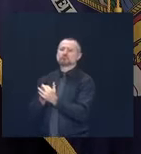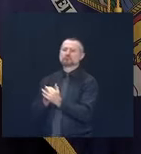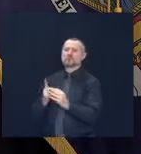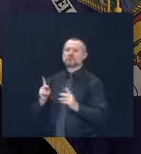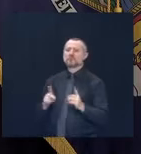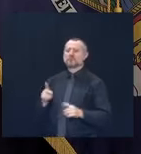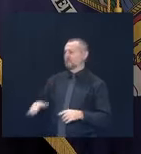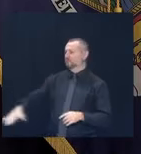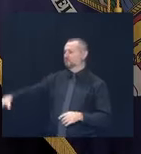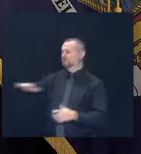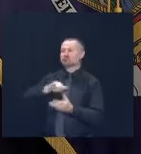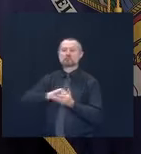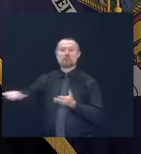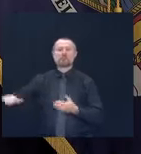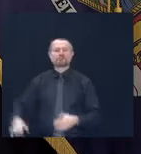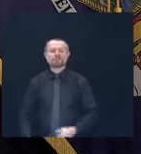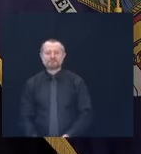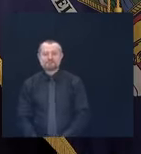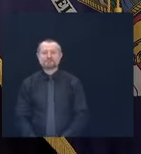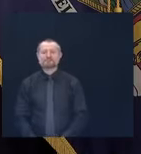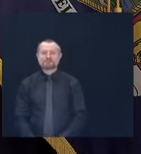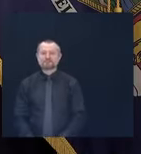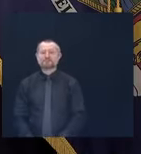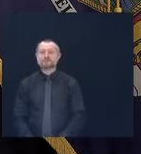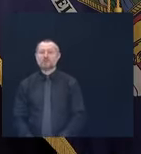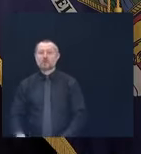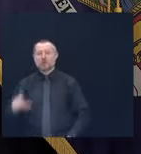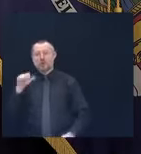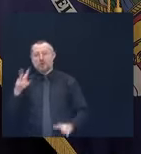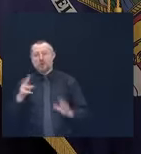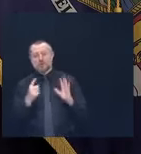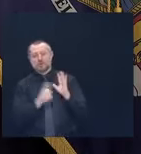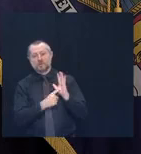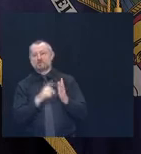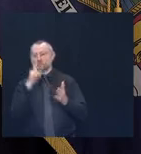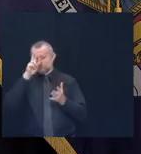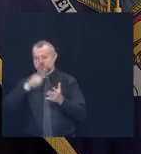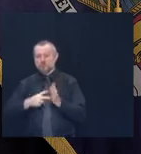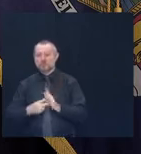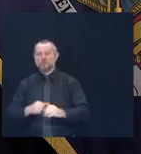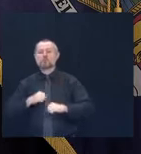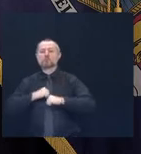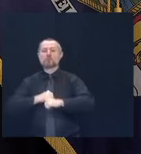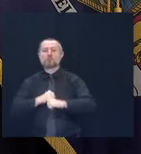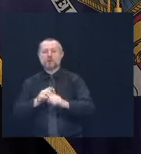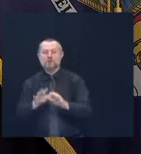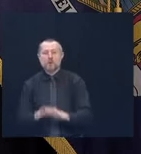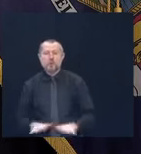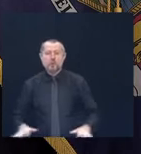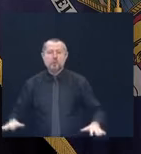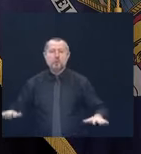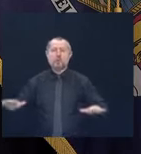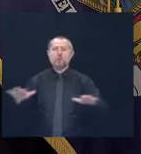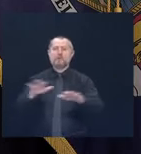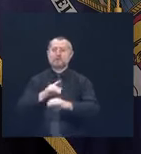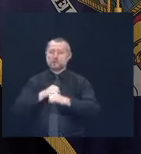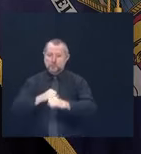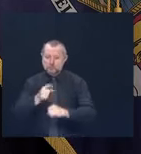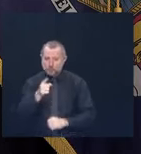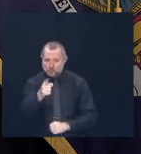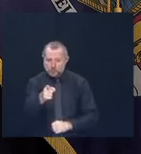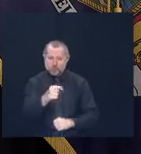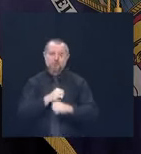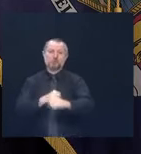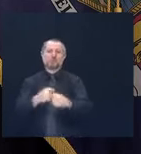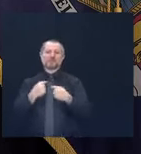York. The law protects everybody. It protects you, but it also protects me. We